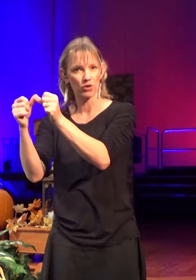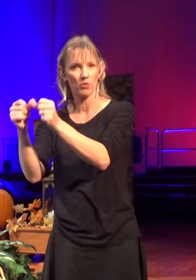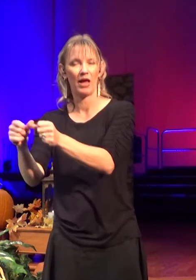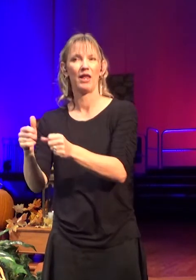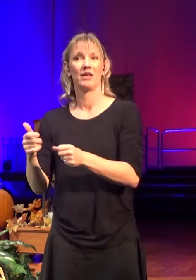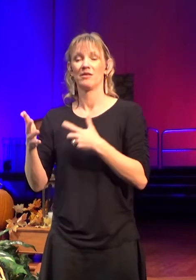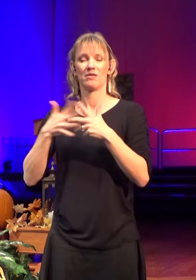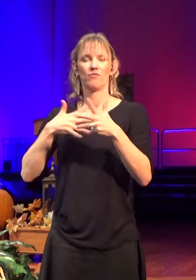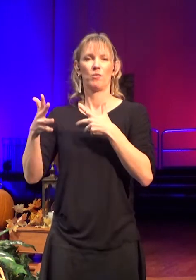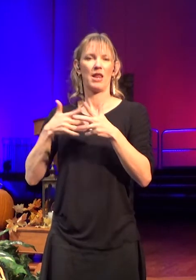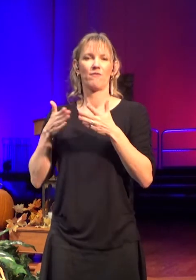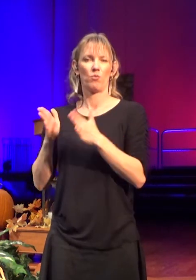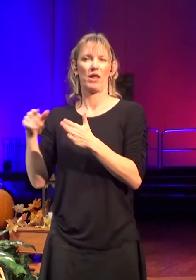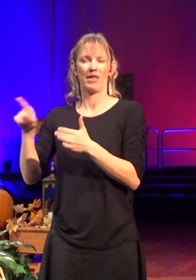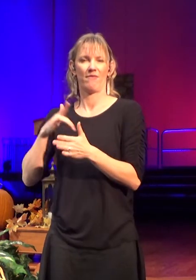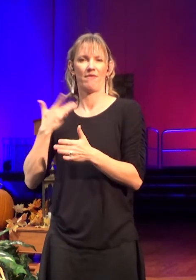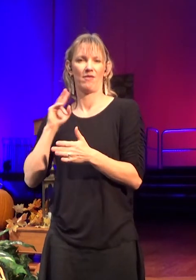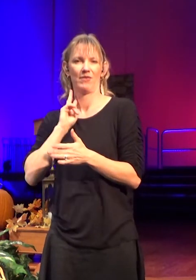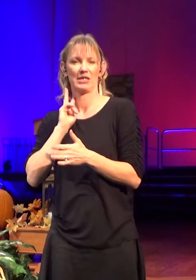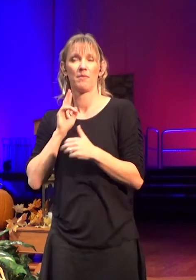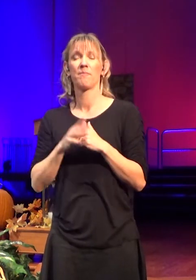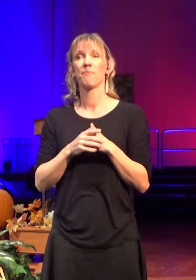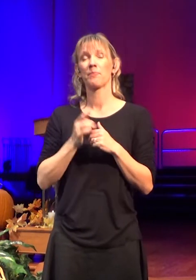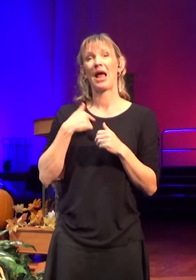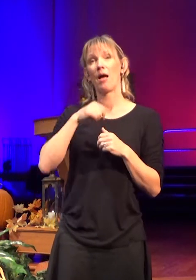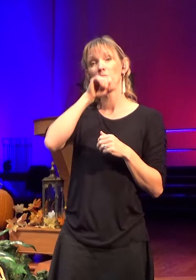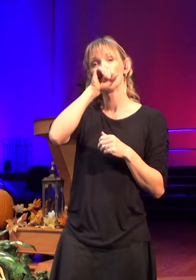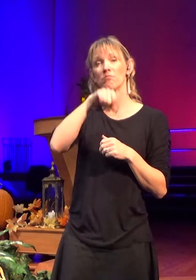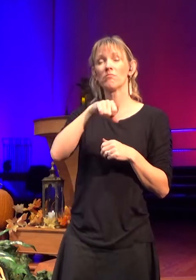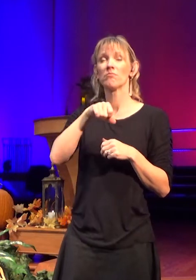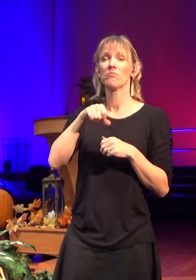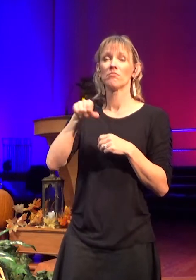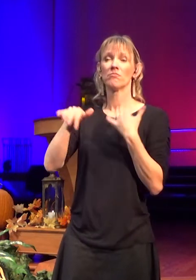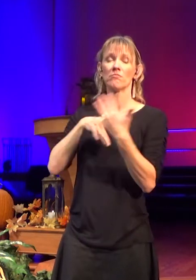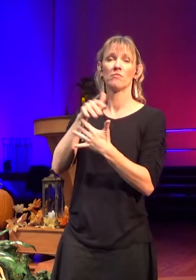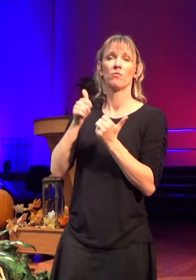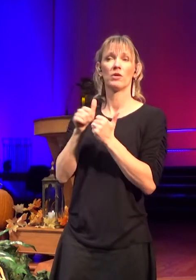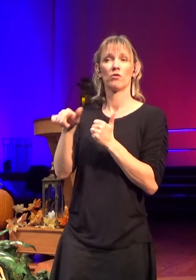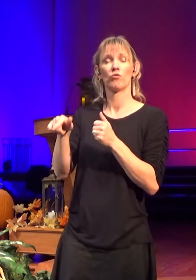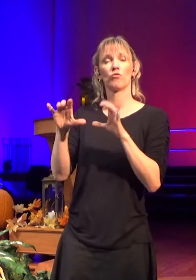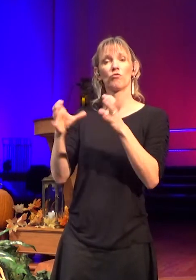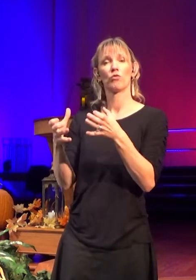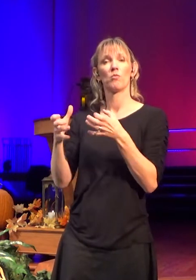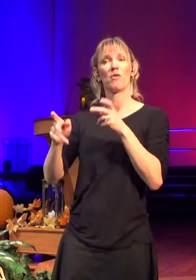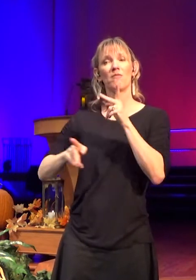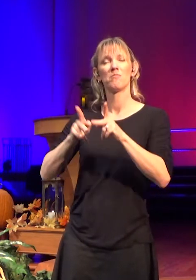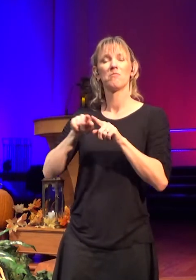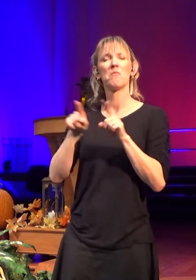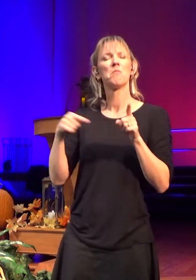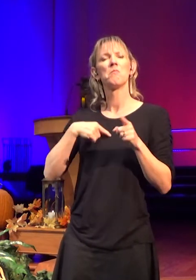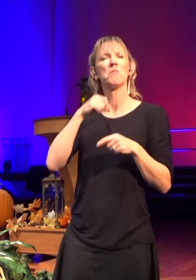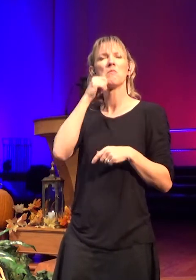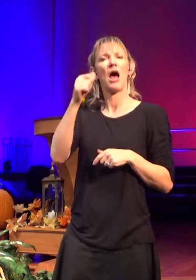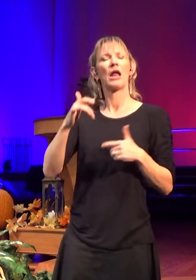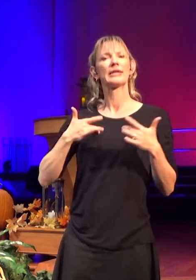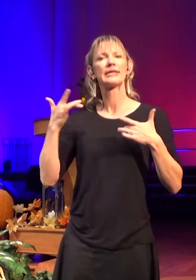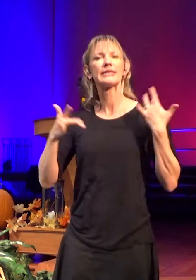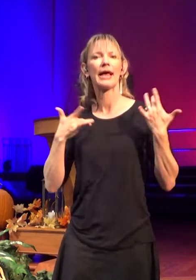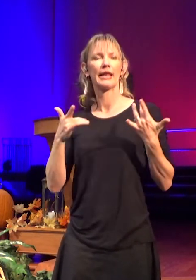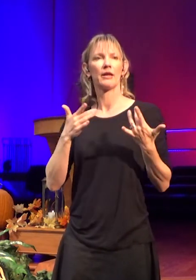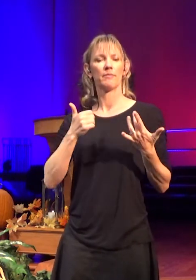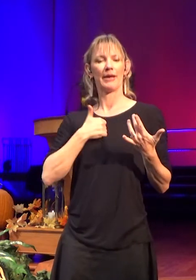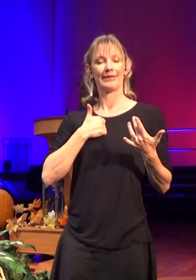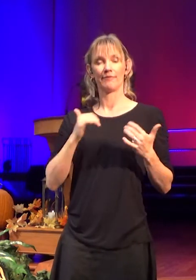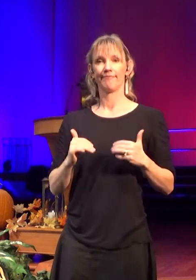victimized. There's that time where we say, I love hanging out with this group of people, but I just no longer